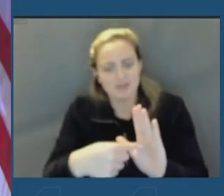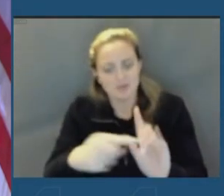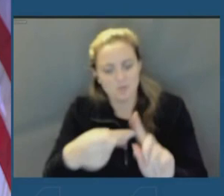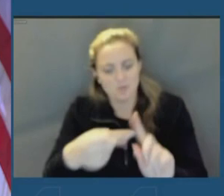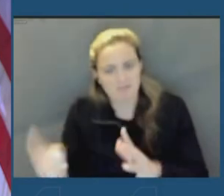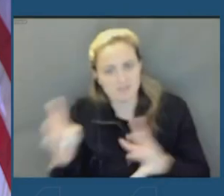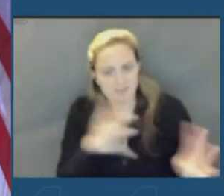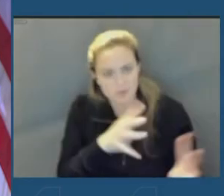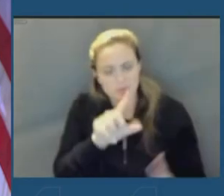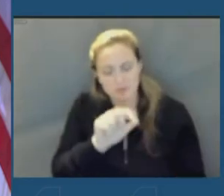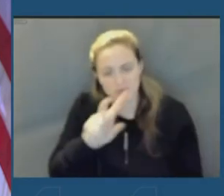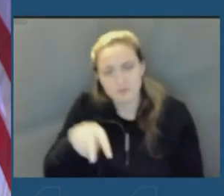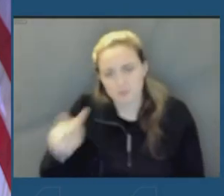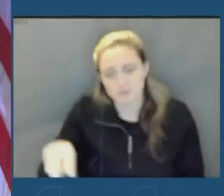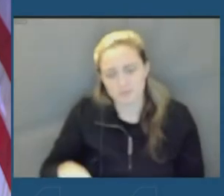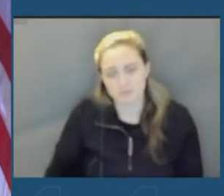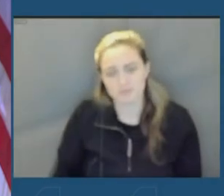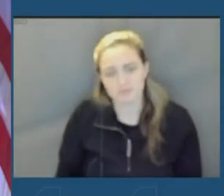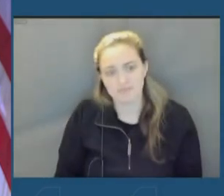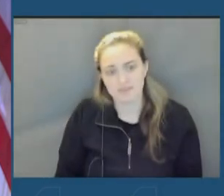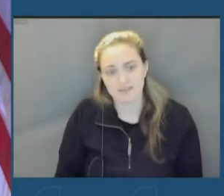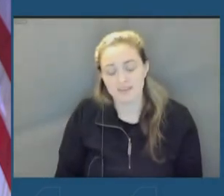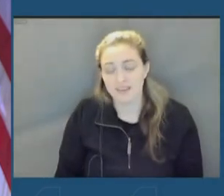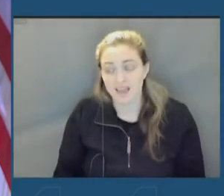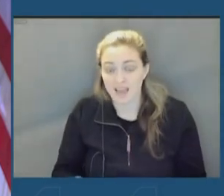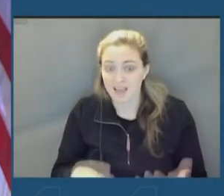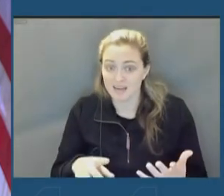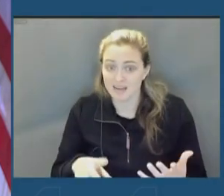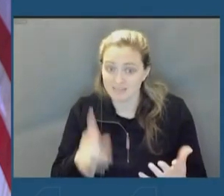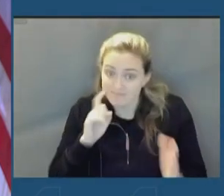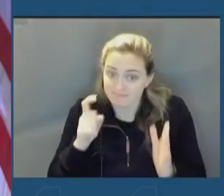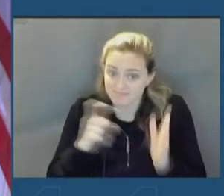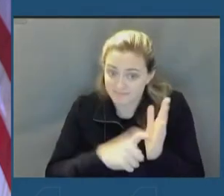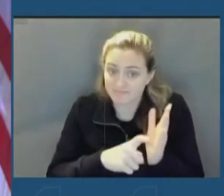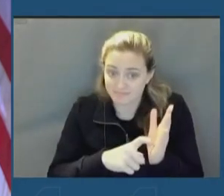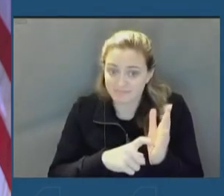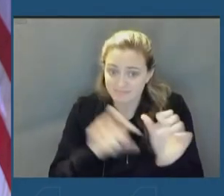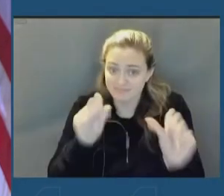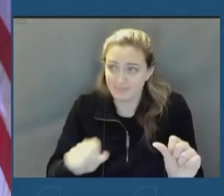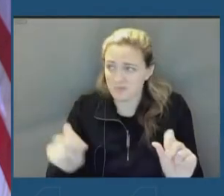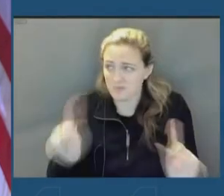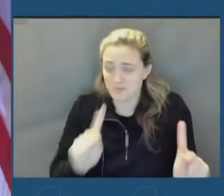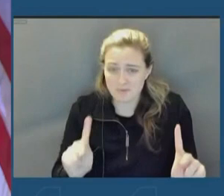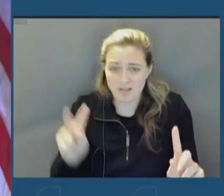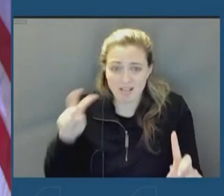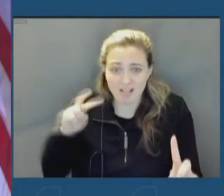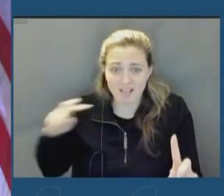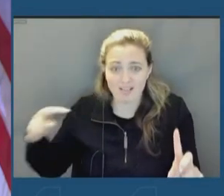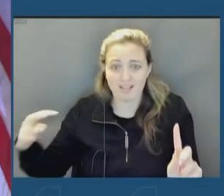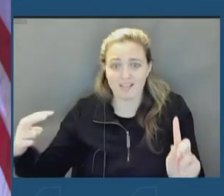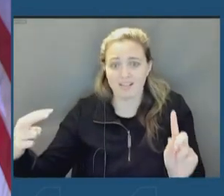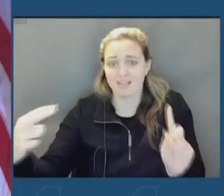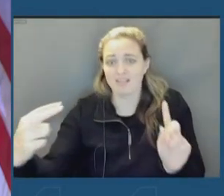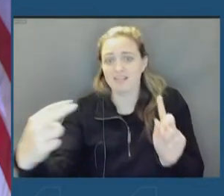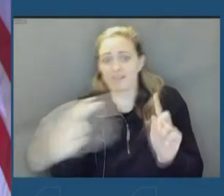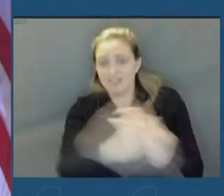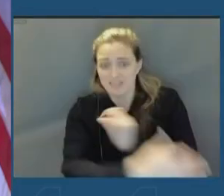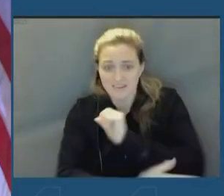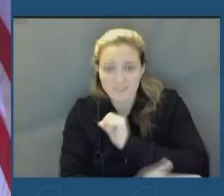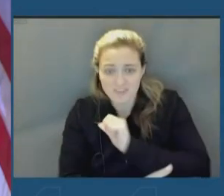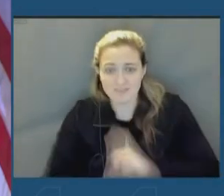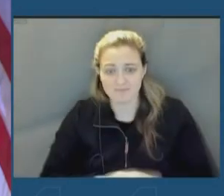of 2022, and it was recognized by people all across this country.